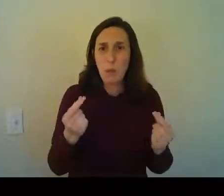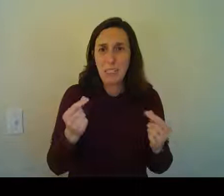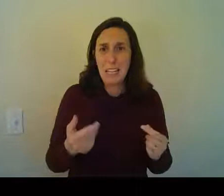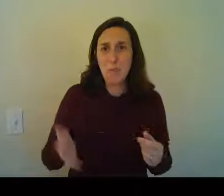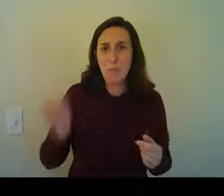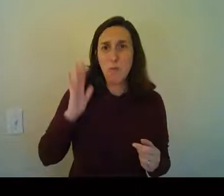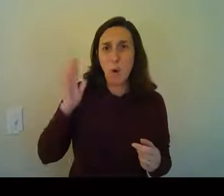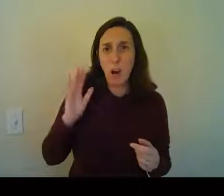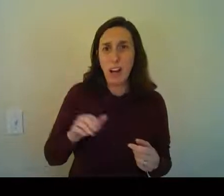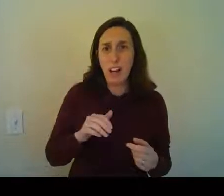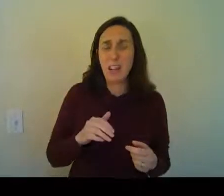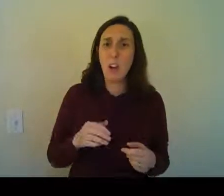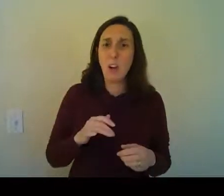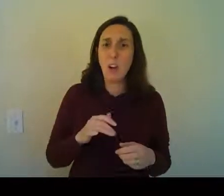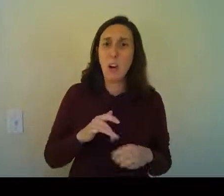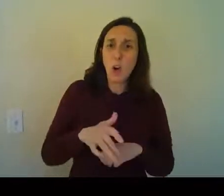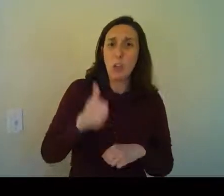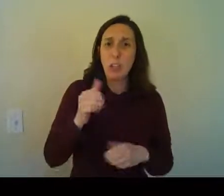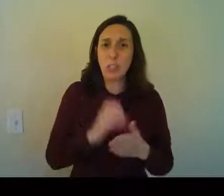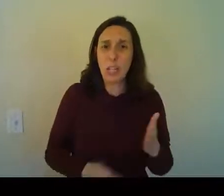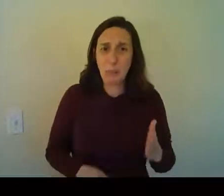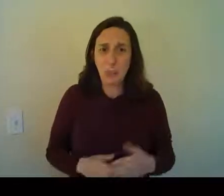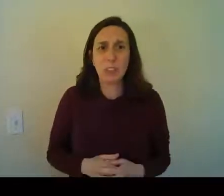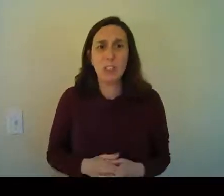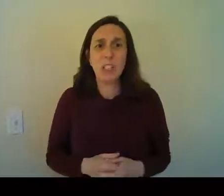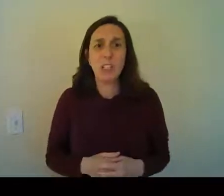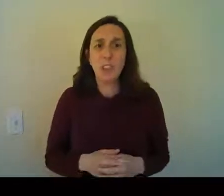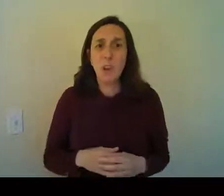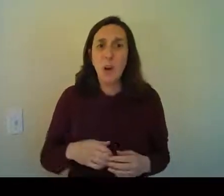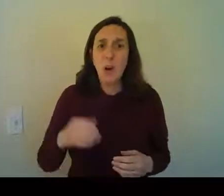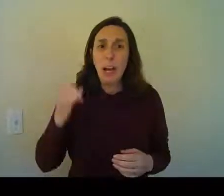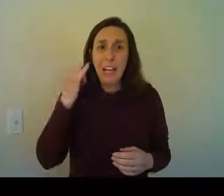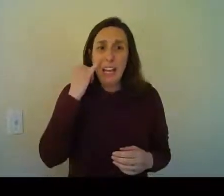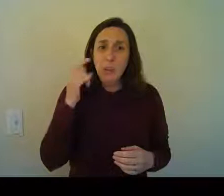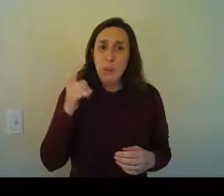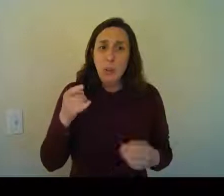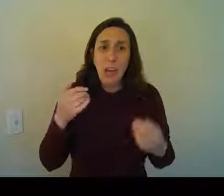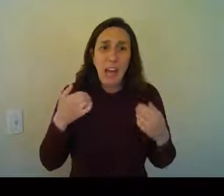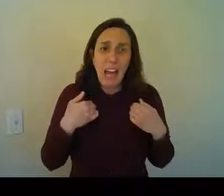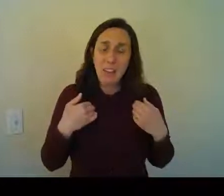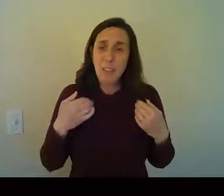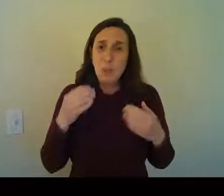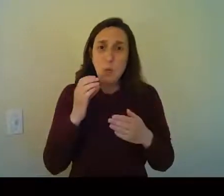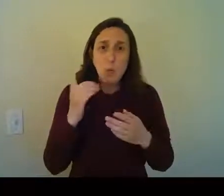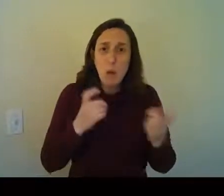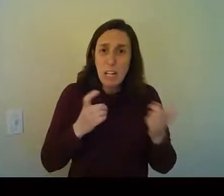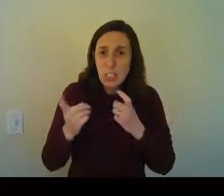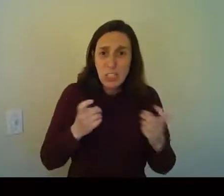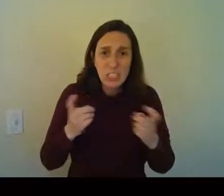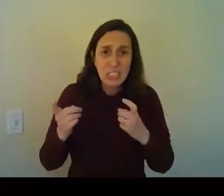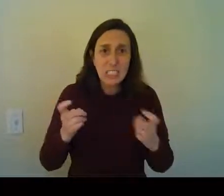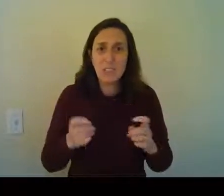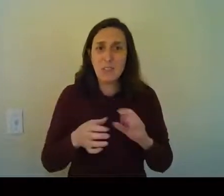make a quote-unquote cumulative final. Asking you questions on Chapter 4 and 5, or on Chapter 5,